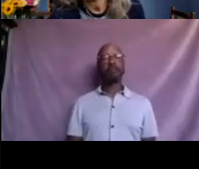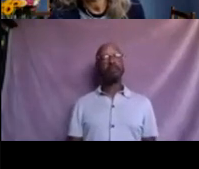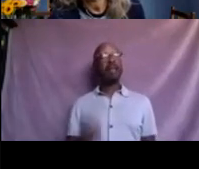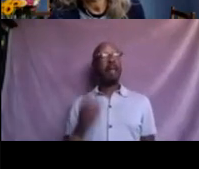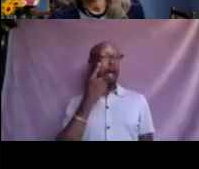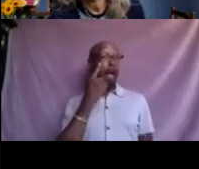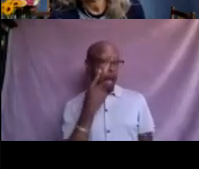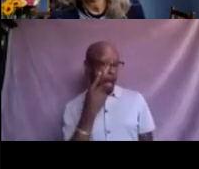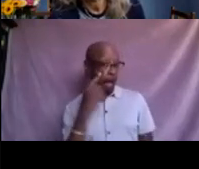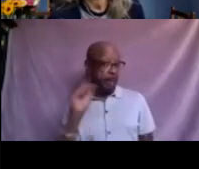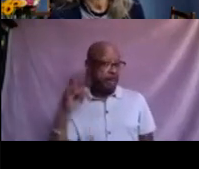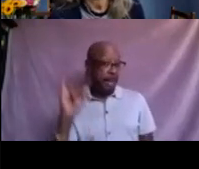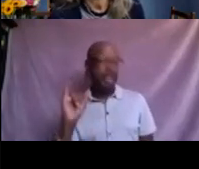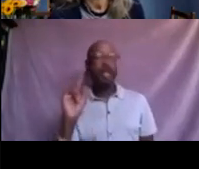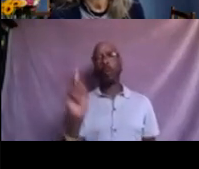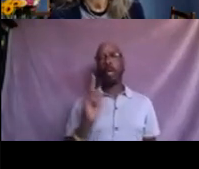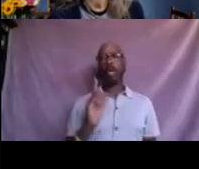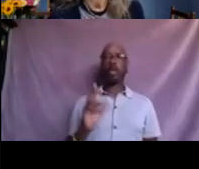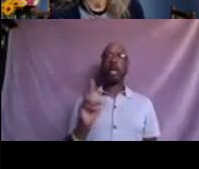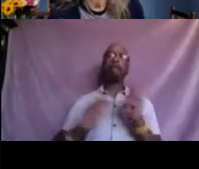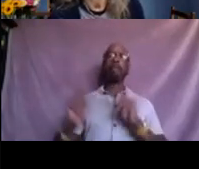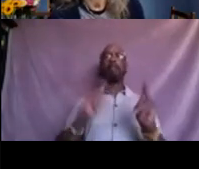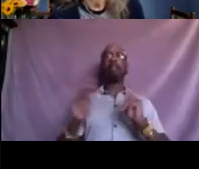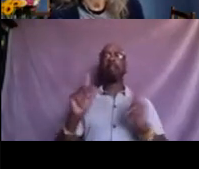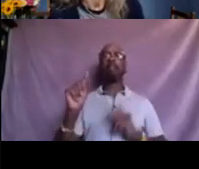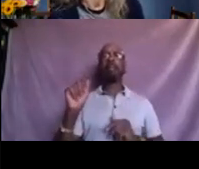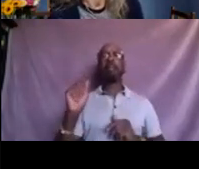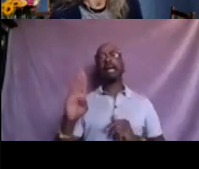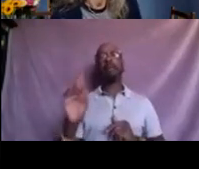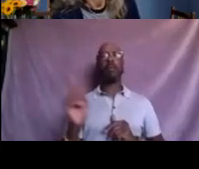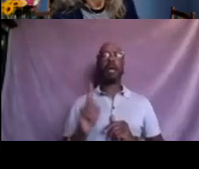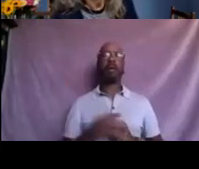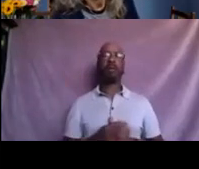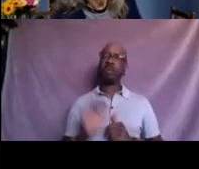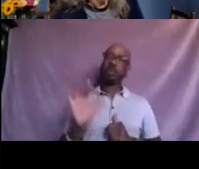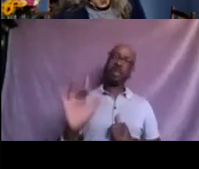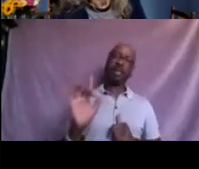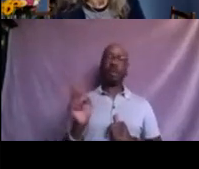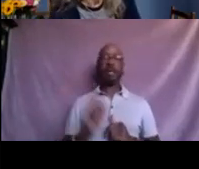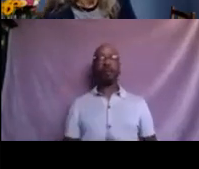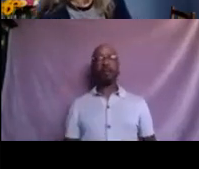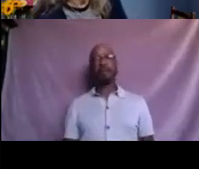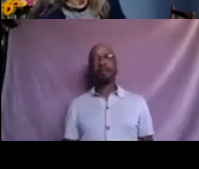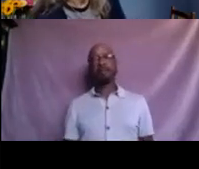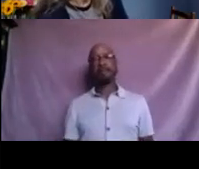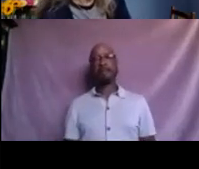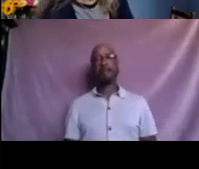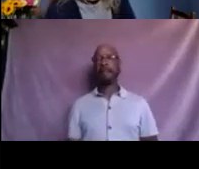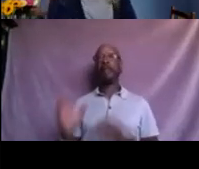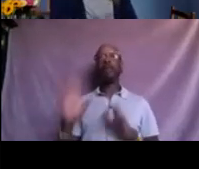Where is the People tab? Where would I click to go to the People tab? Go ahead and hover your mouse over the People